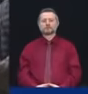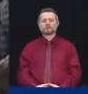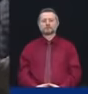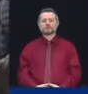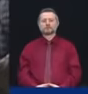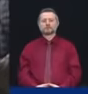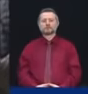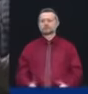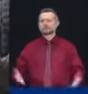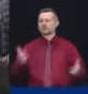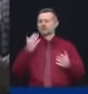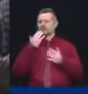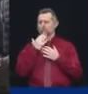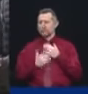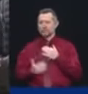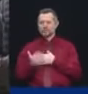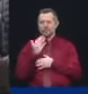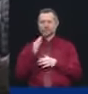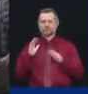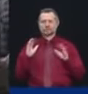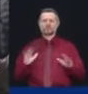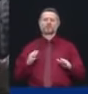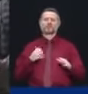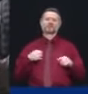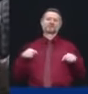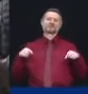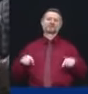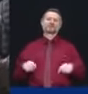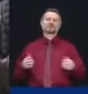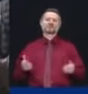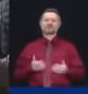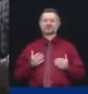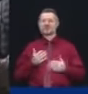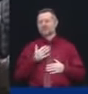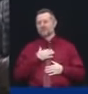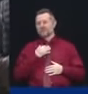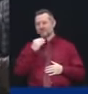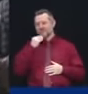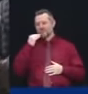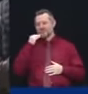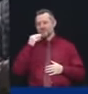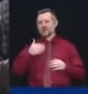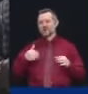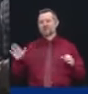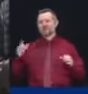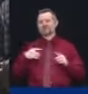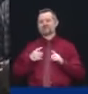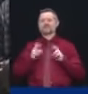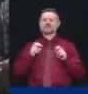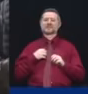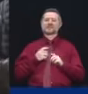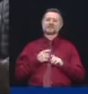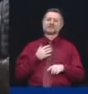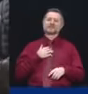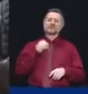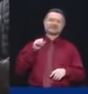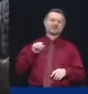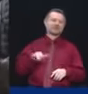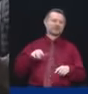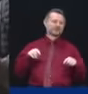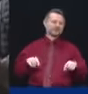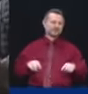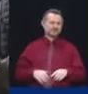Oh, good morning. It's great to be back at my home away from home in Syracuse at the fairgrounds here. Thank you,